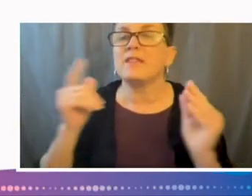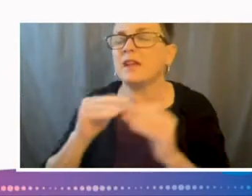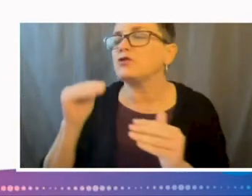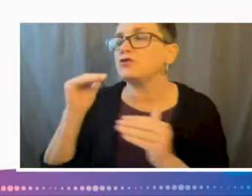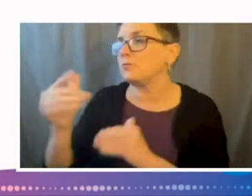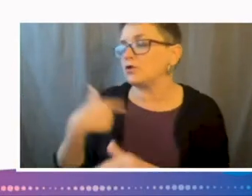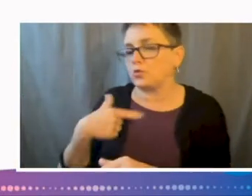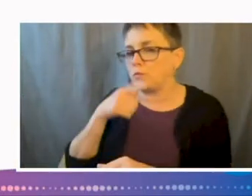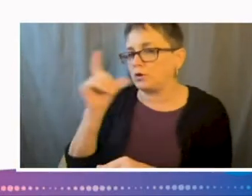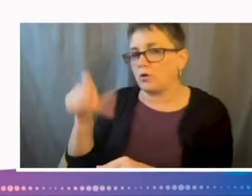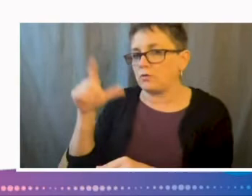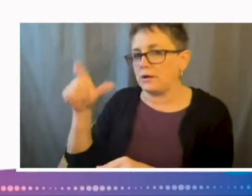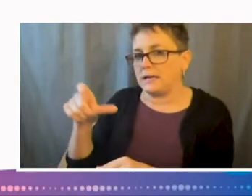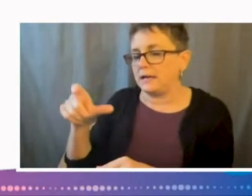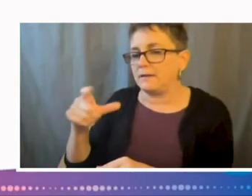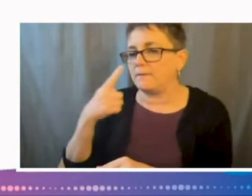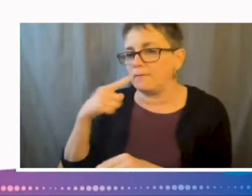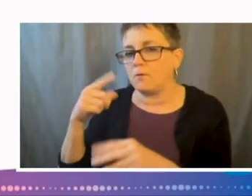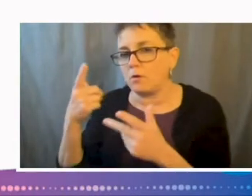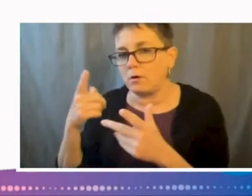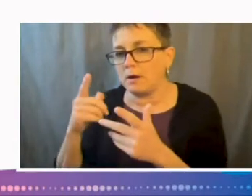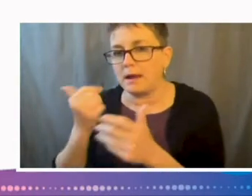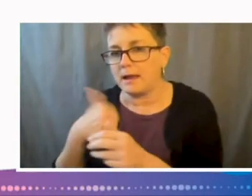possible transit-oriented development.